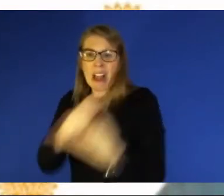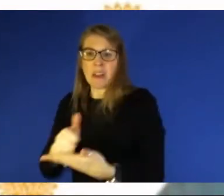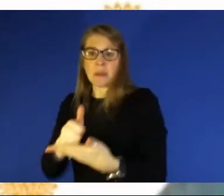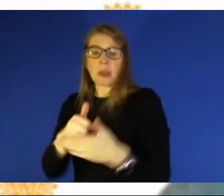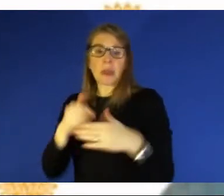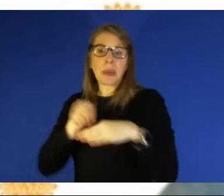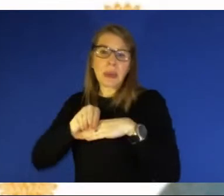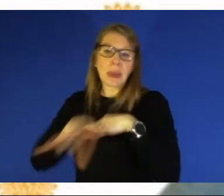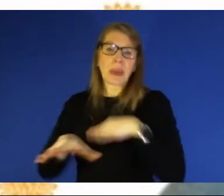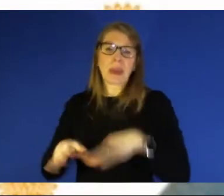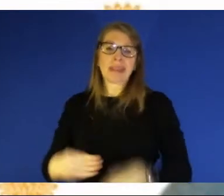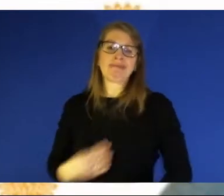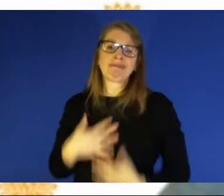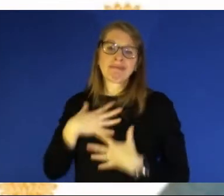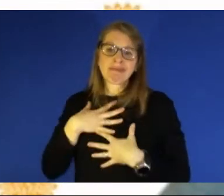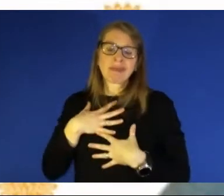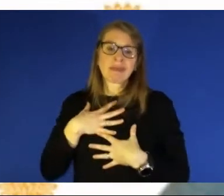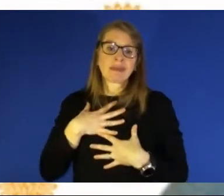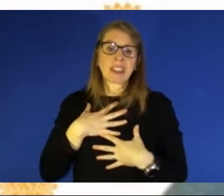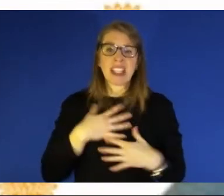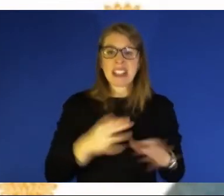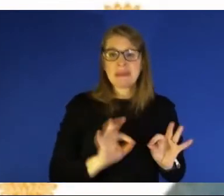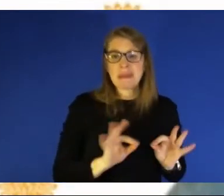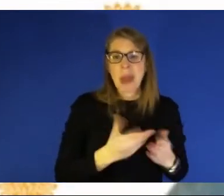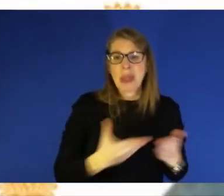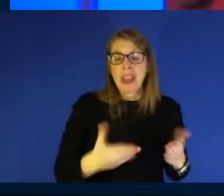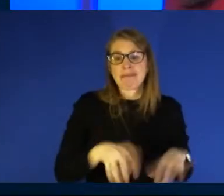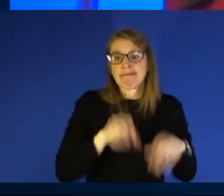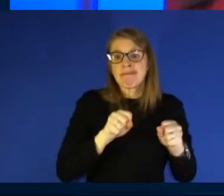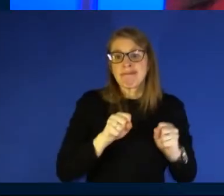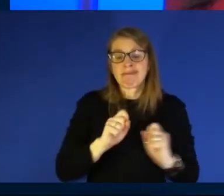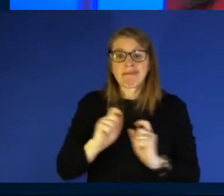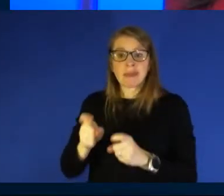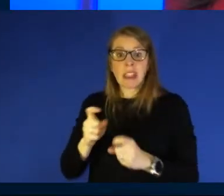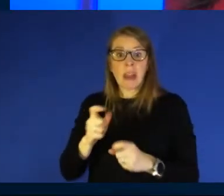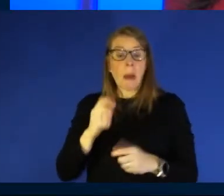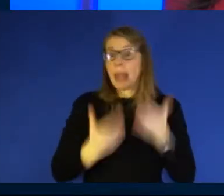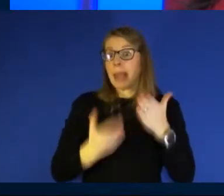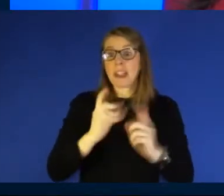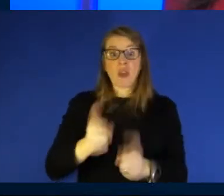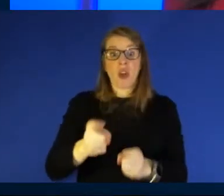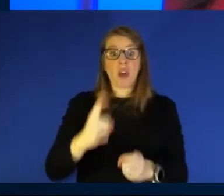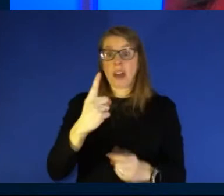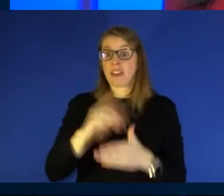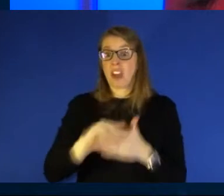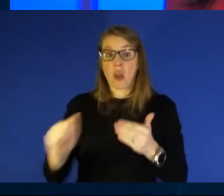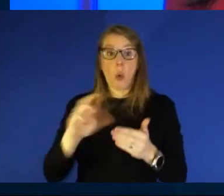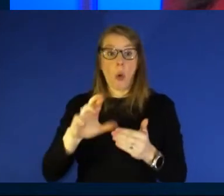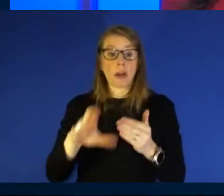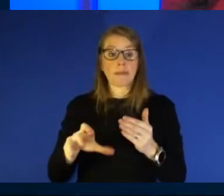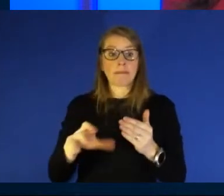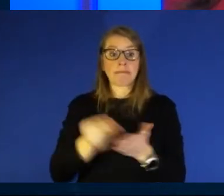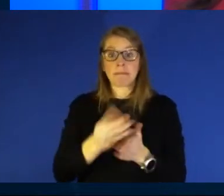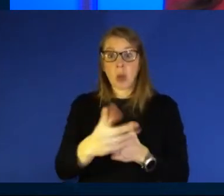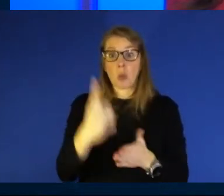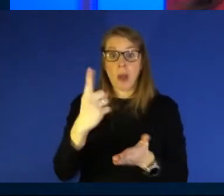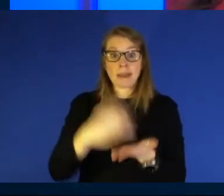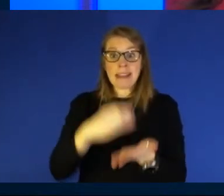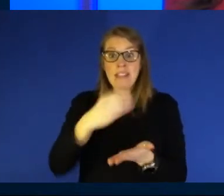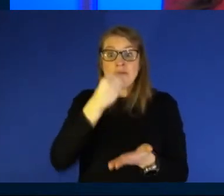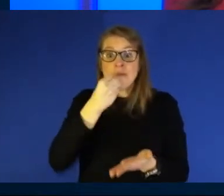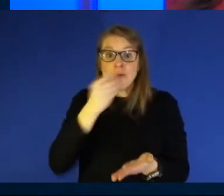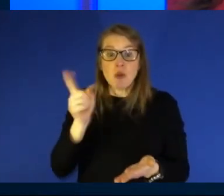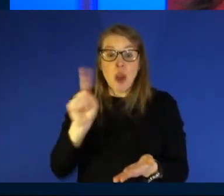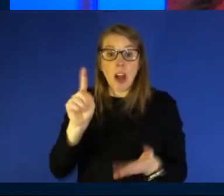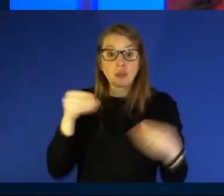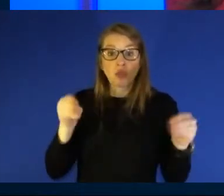did a small thing, it really would add up. Just if each one of us donated $1 or just grabbed a can of food at the store, that